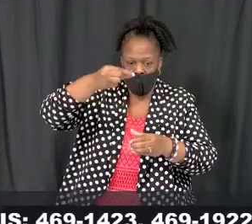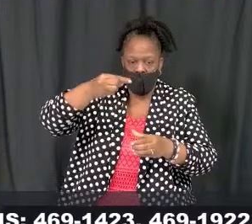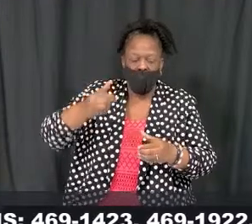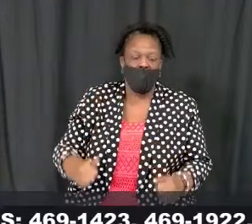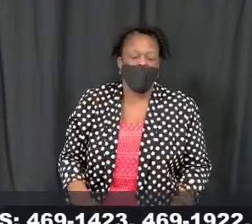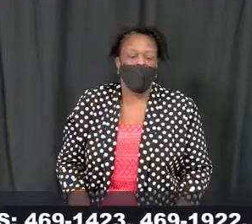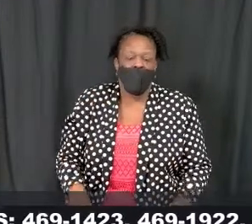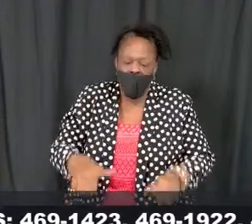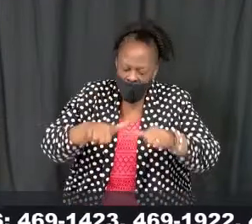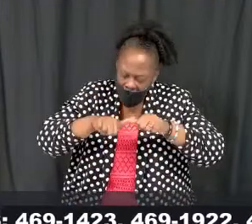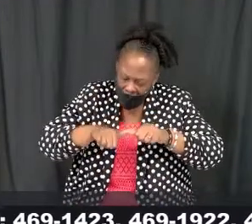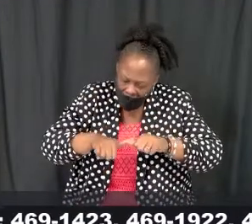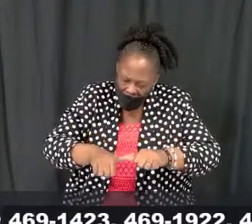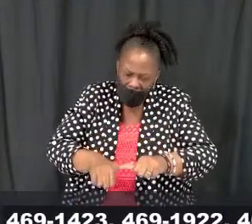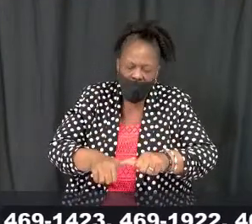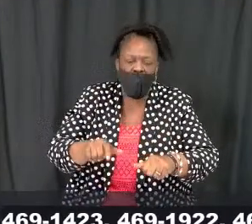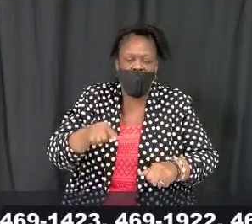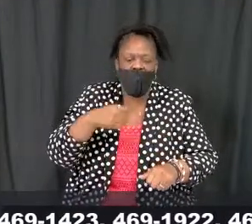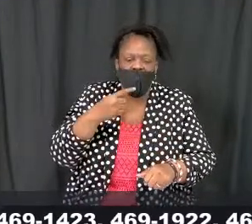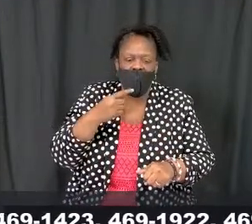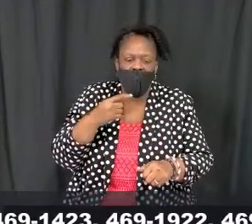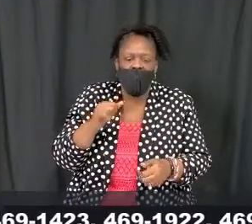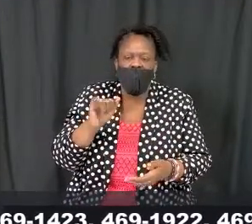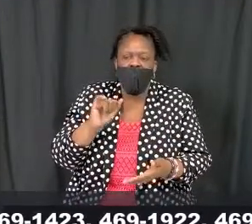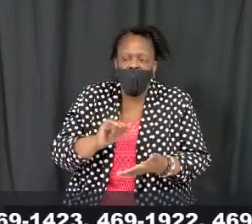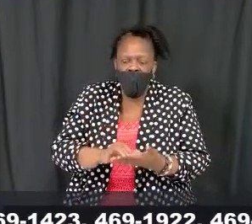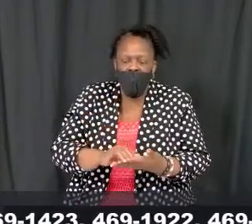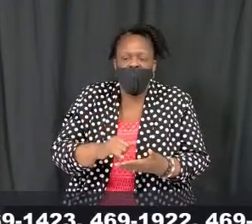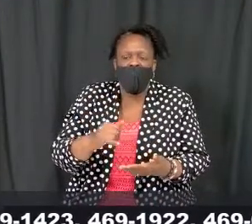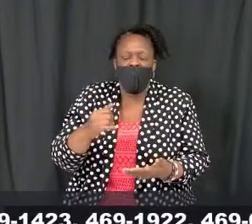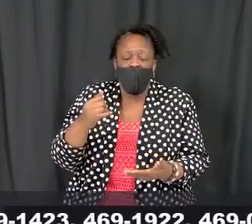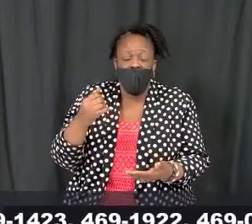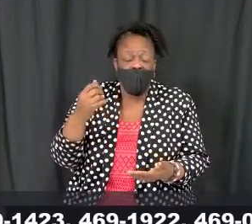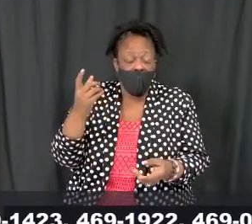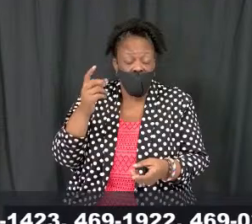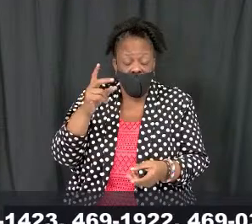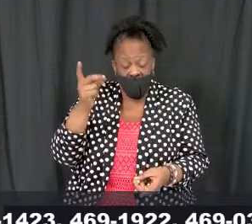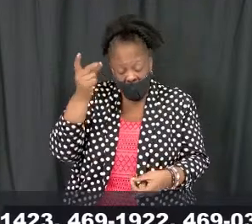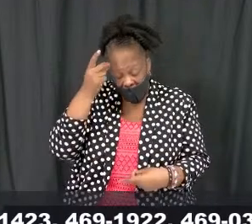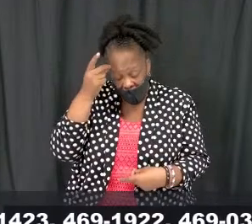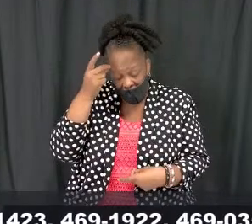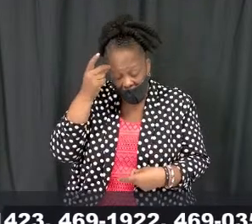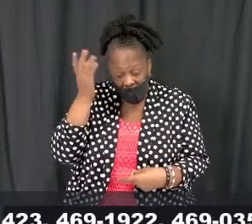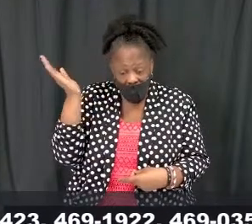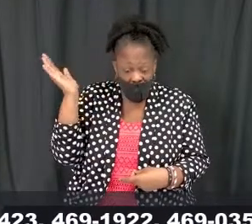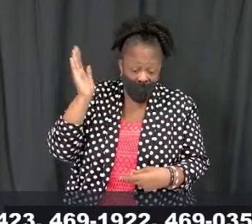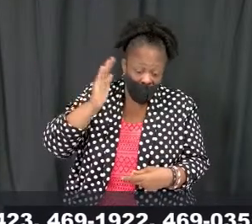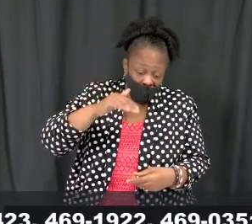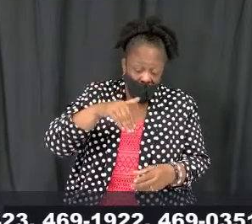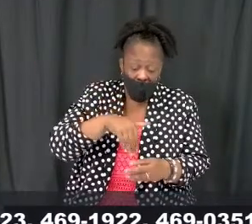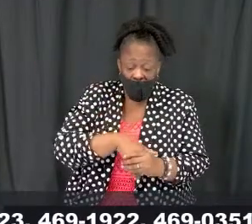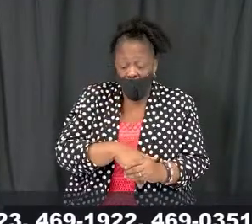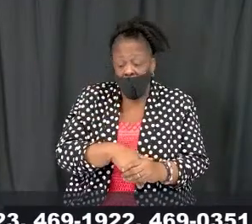that it was only a matter of time before this virus got into our